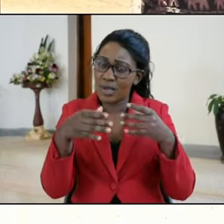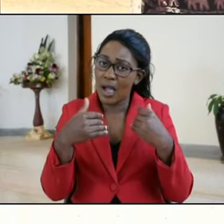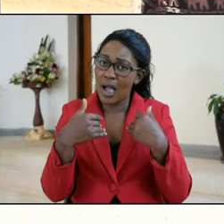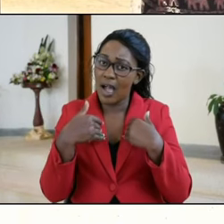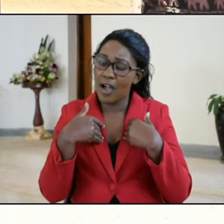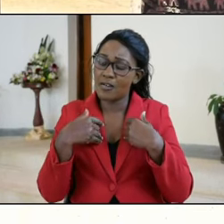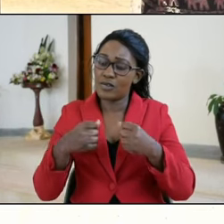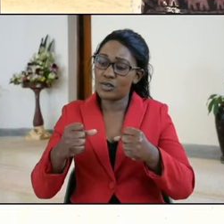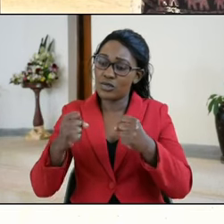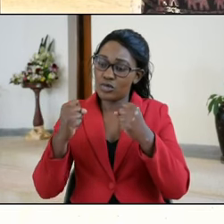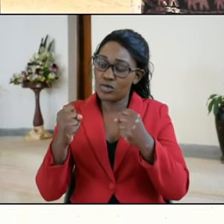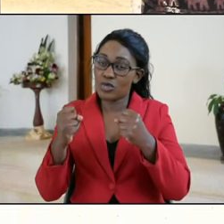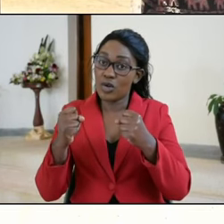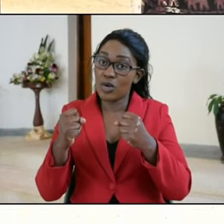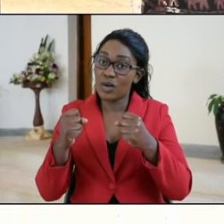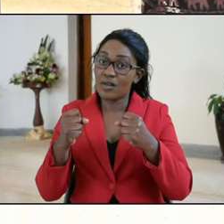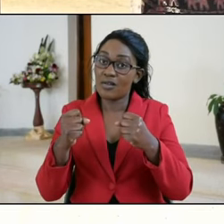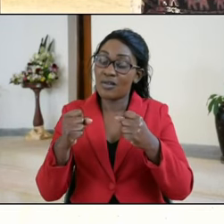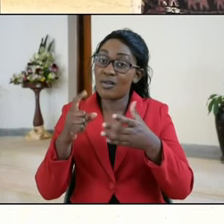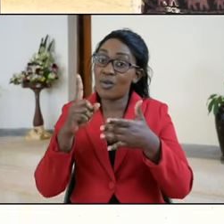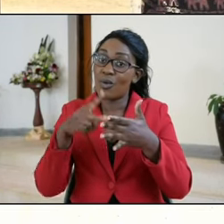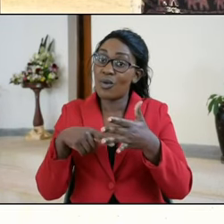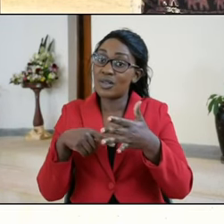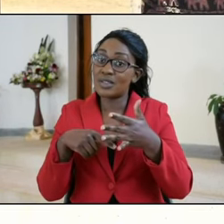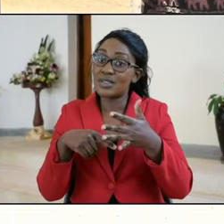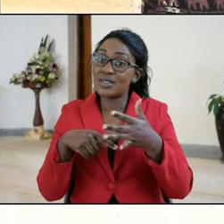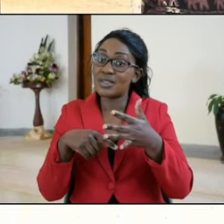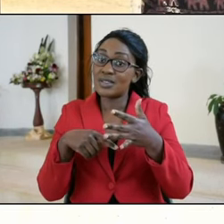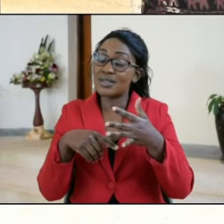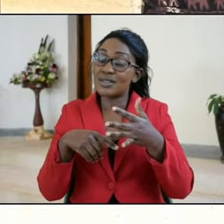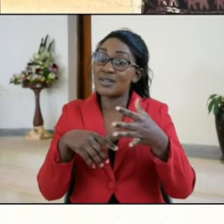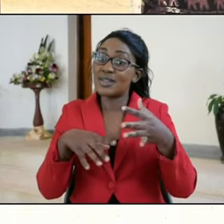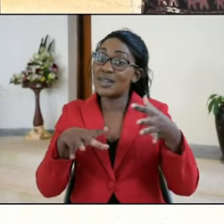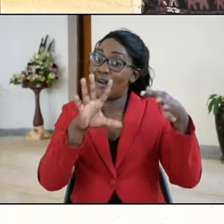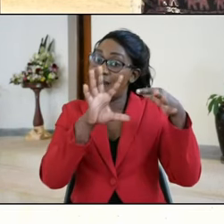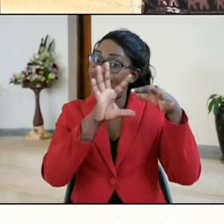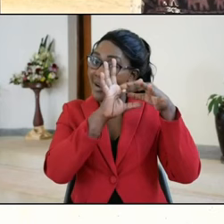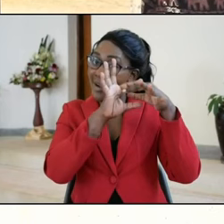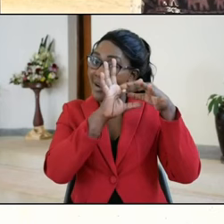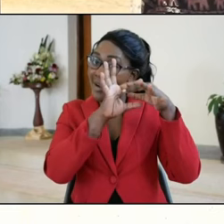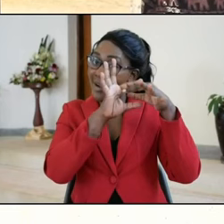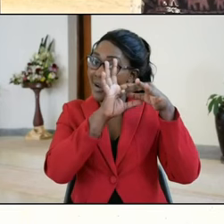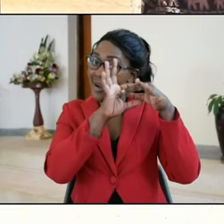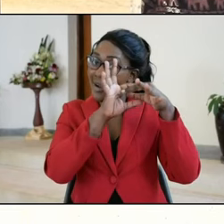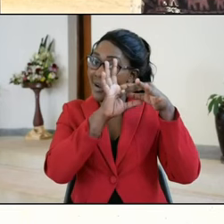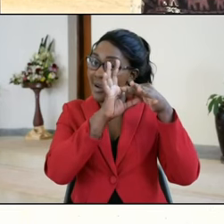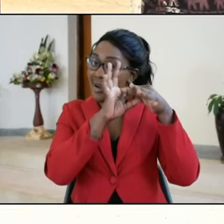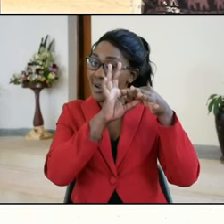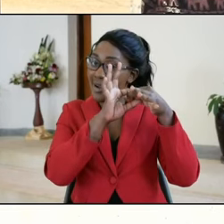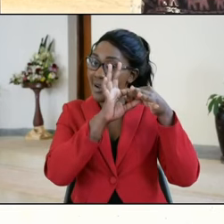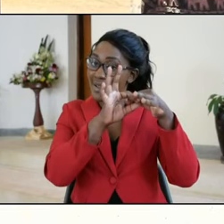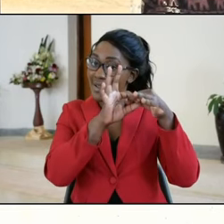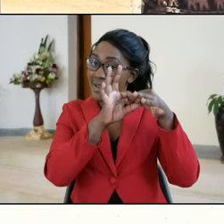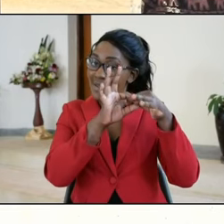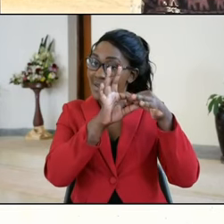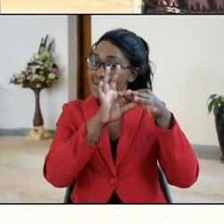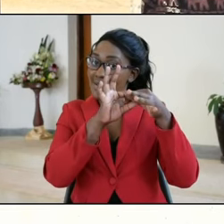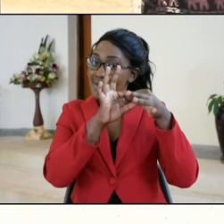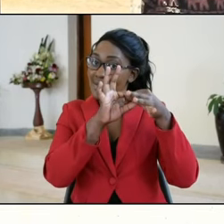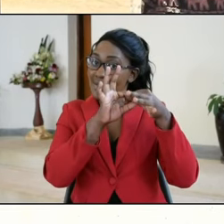believe many African tribes do the same. So are there aspects of our